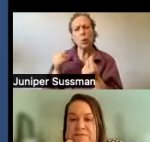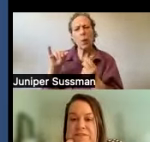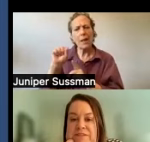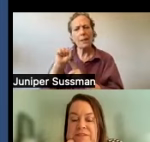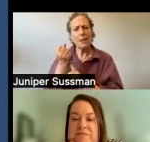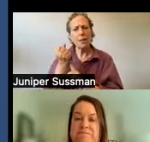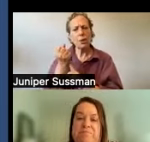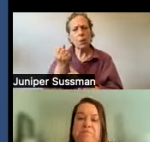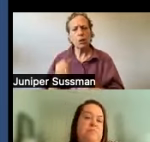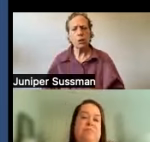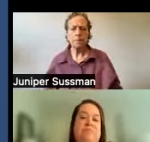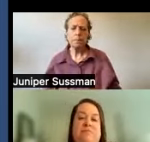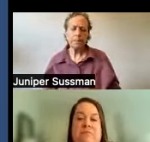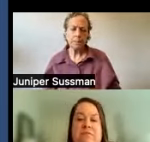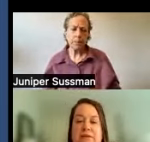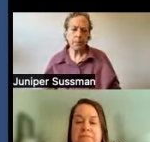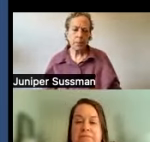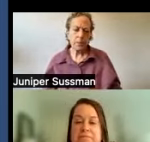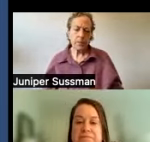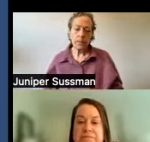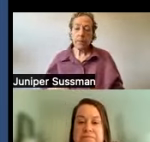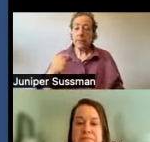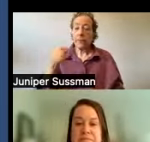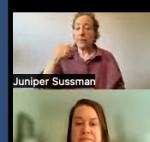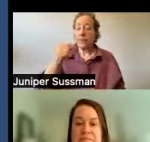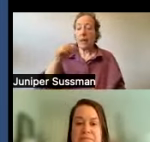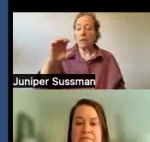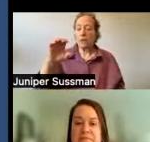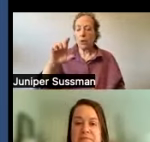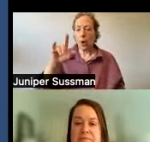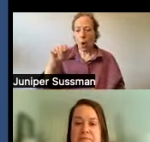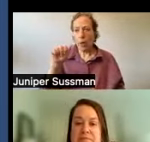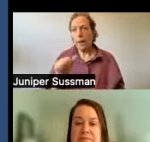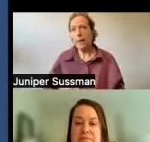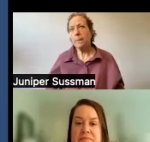This is Claudia. I mean, we have gotten a lot of